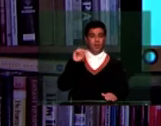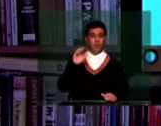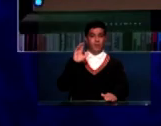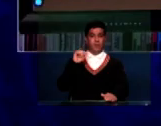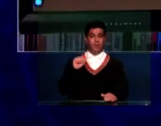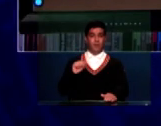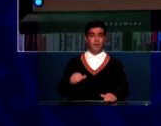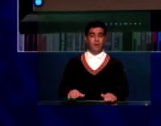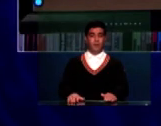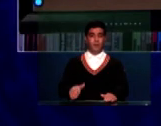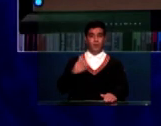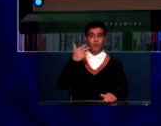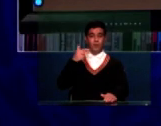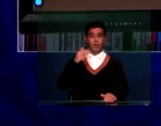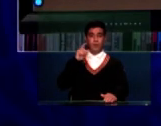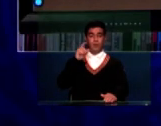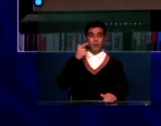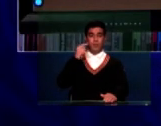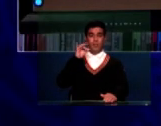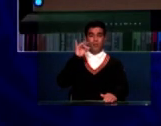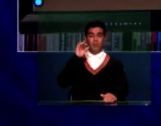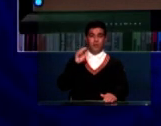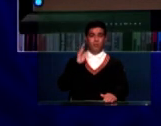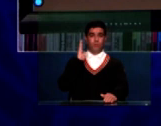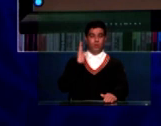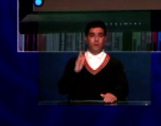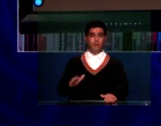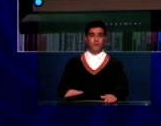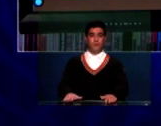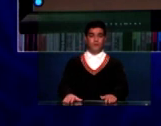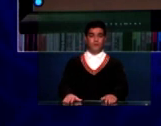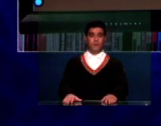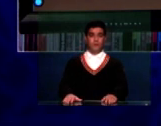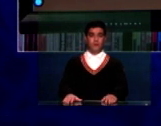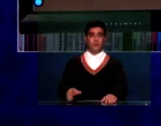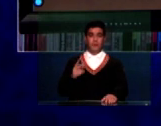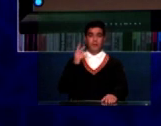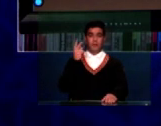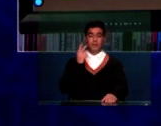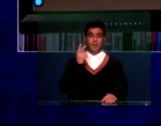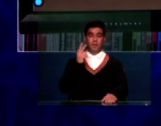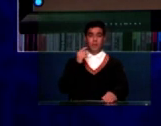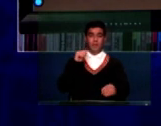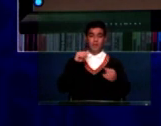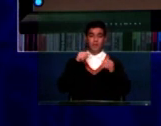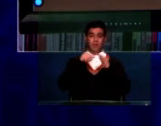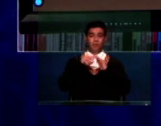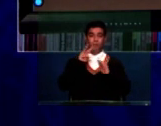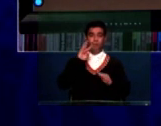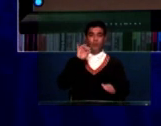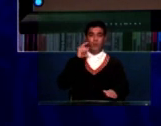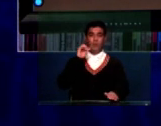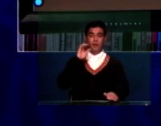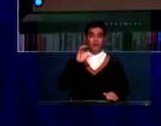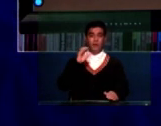va 30ta gidroksid ioni hosil bo'ladi. İkinci reaksiyamızda marganez koş